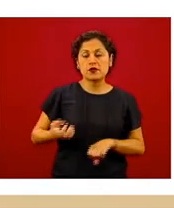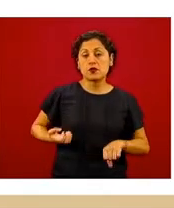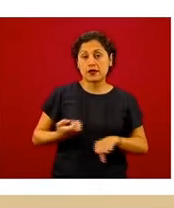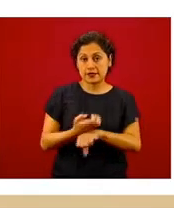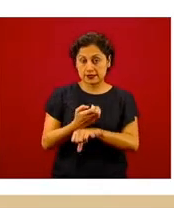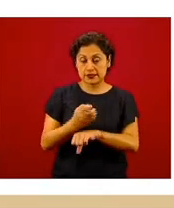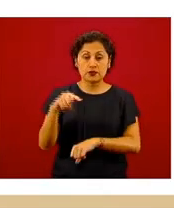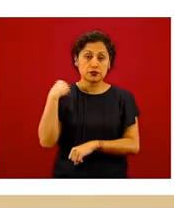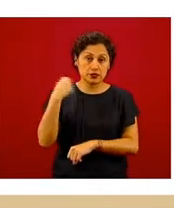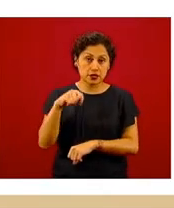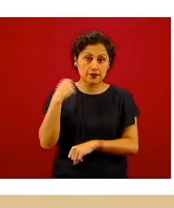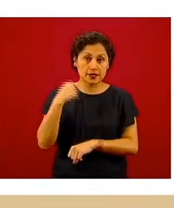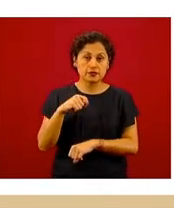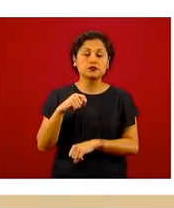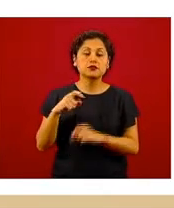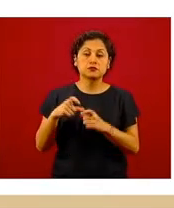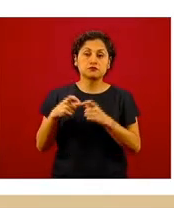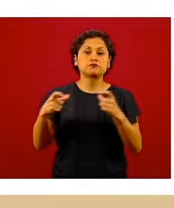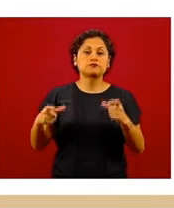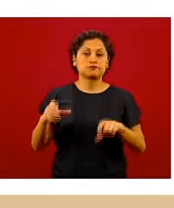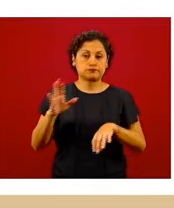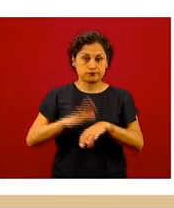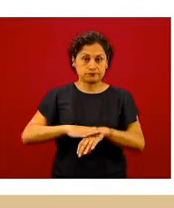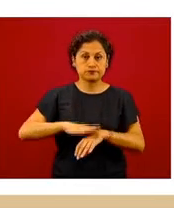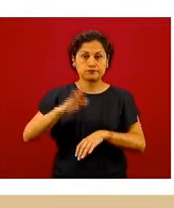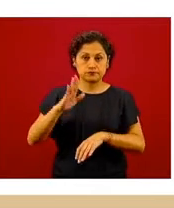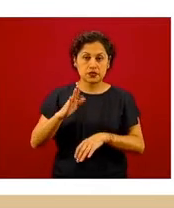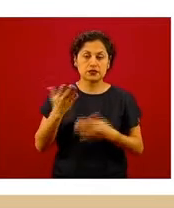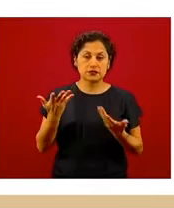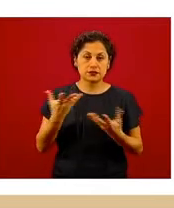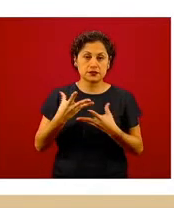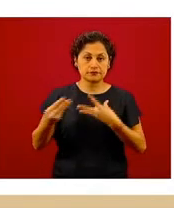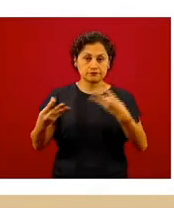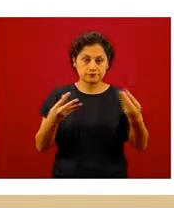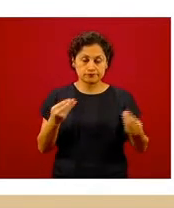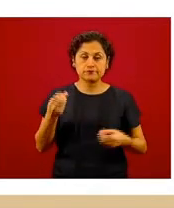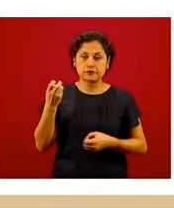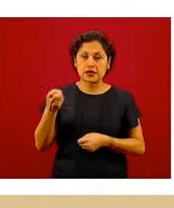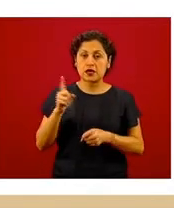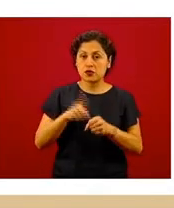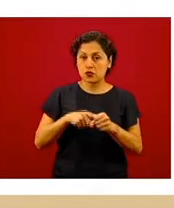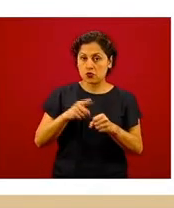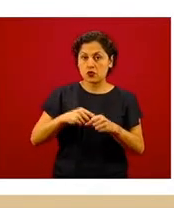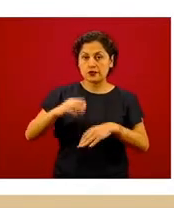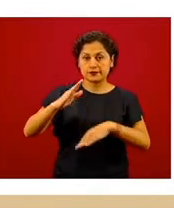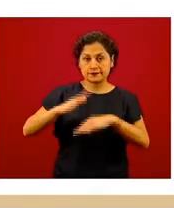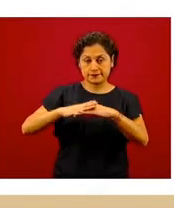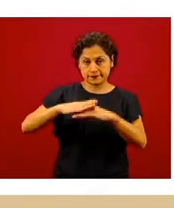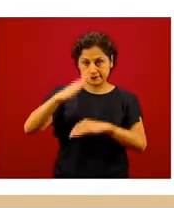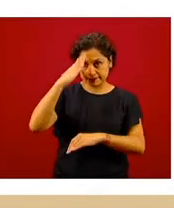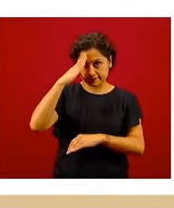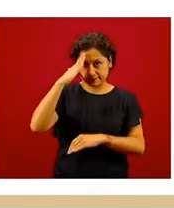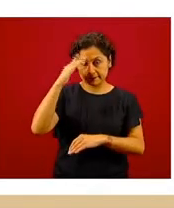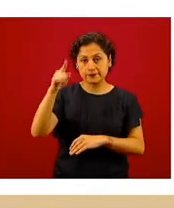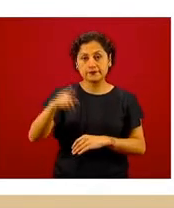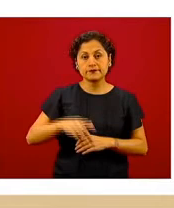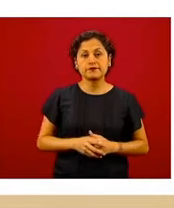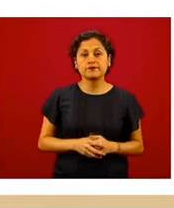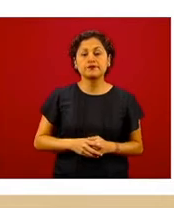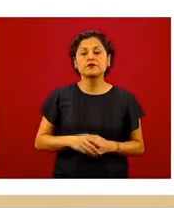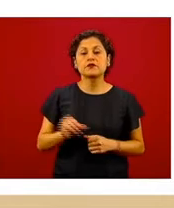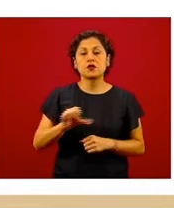weeks, but another state has entered the highest concentration level.